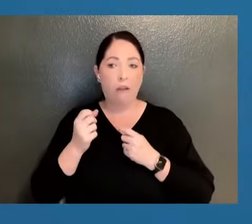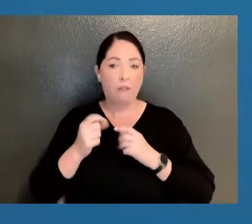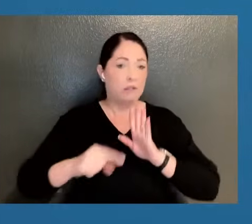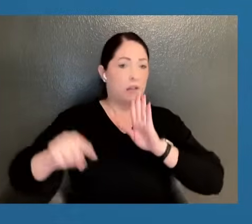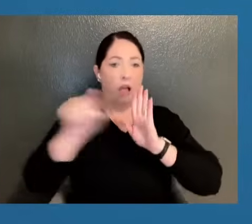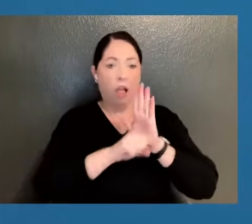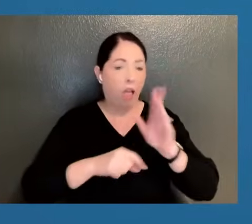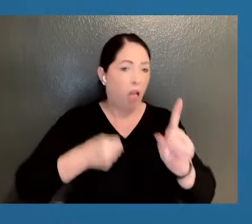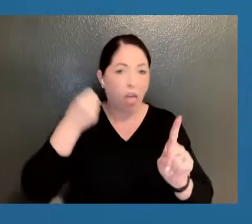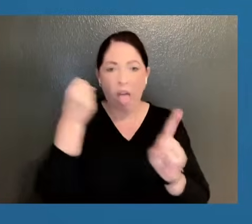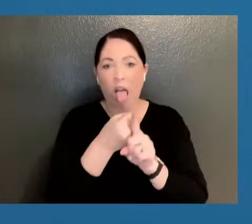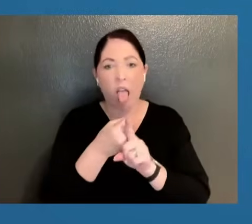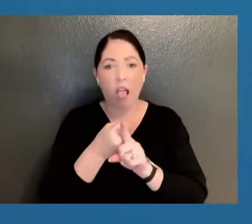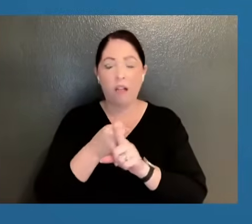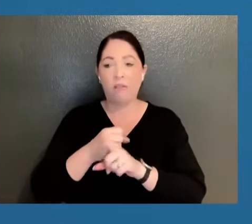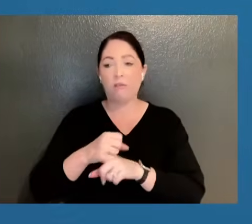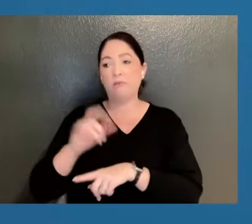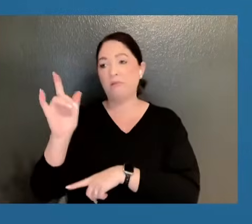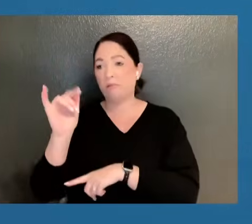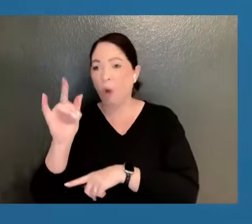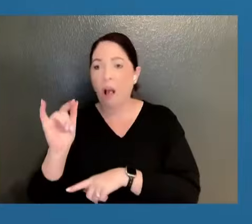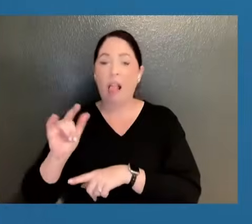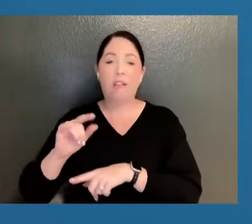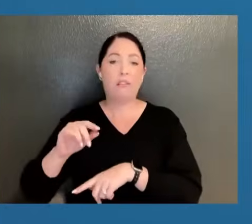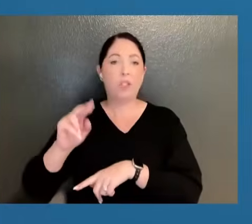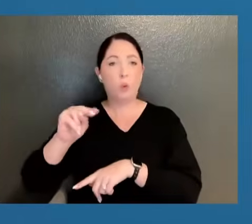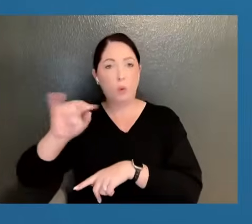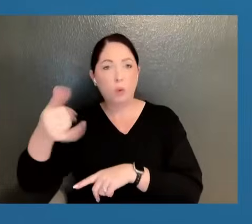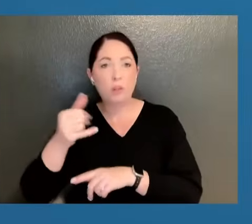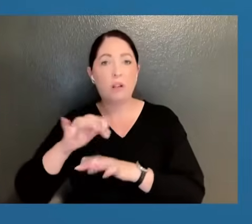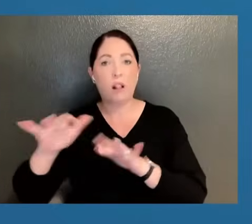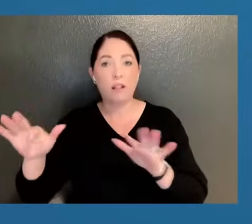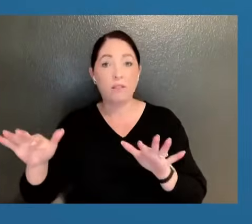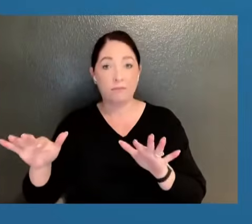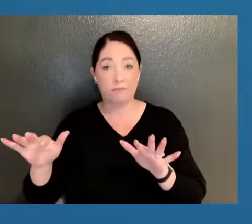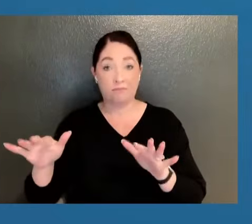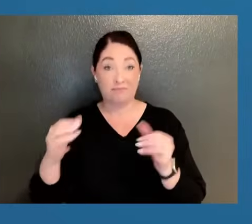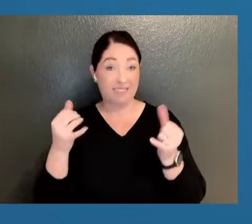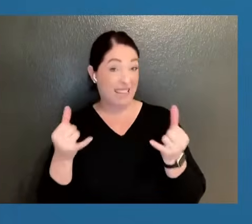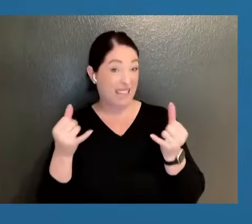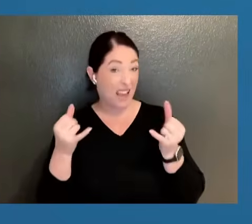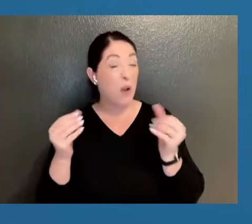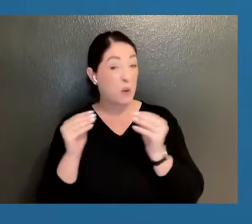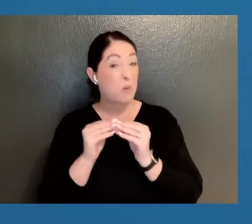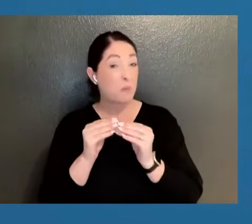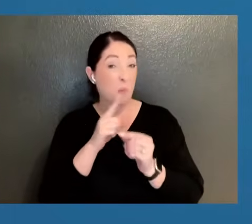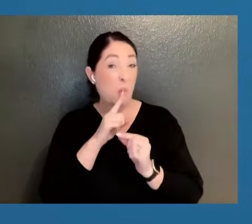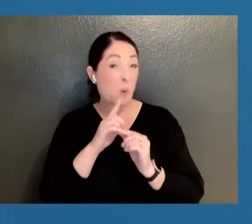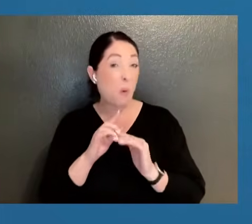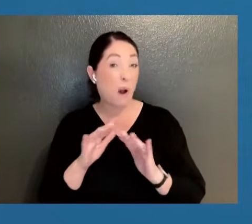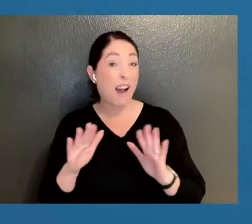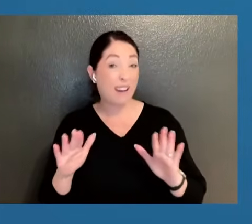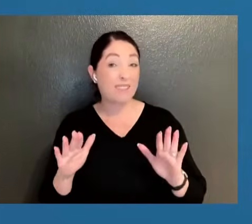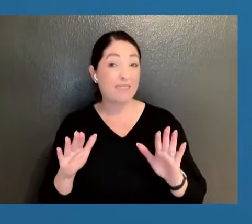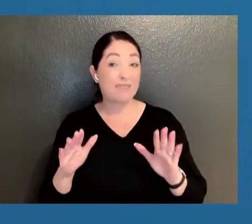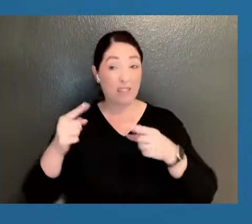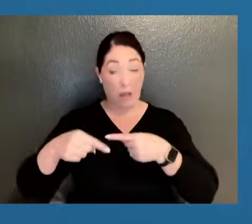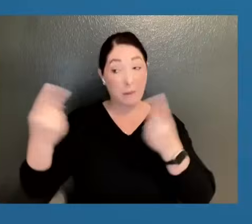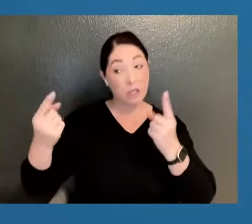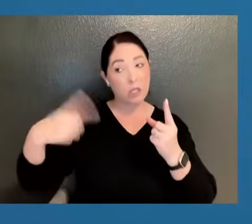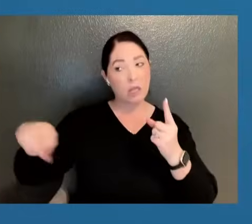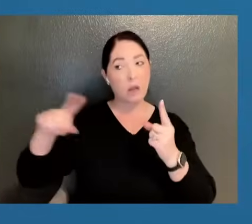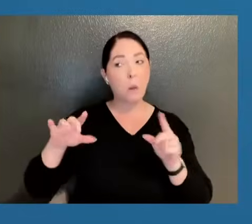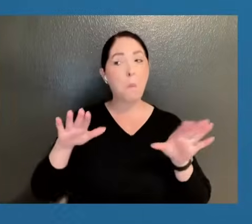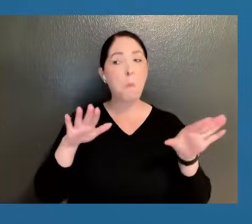Island, the Hudson Valley, New Jersey, and others. It's a little bit quieter these days. The opposition's kind of calmed down, right? Anybody